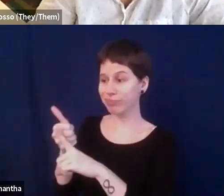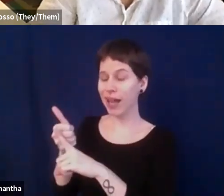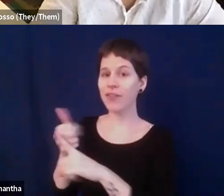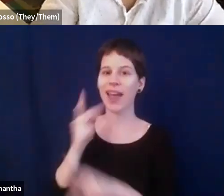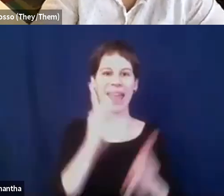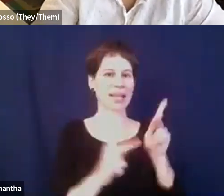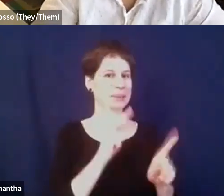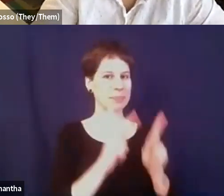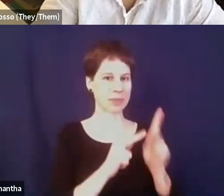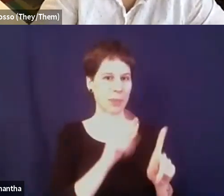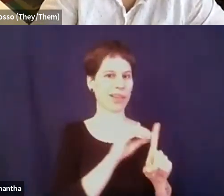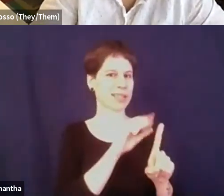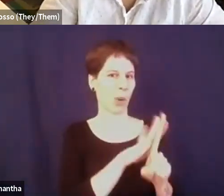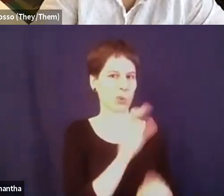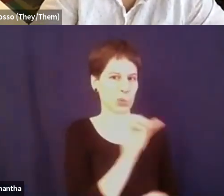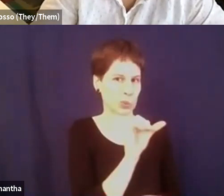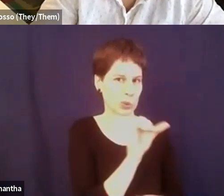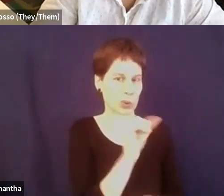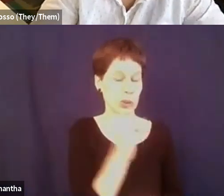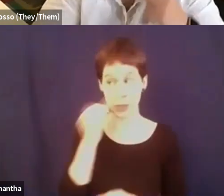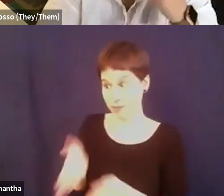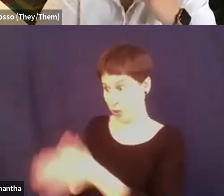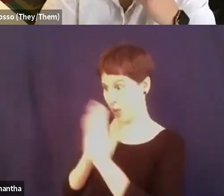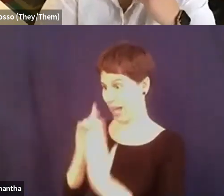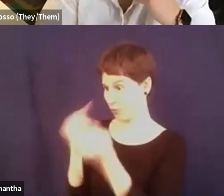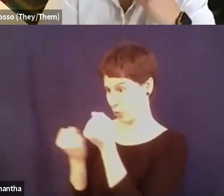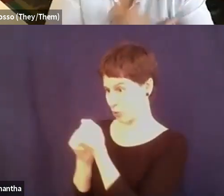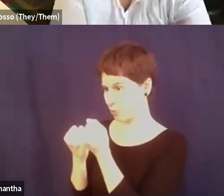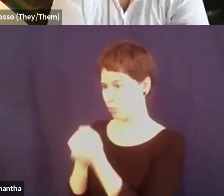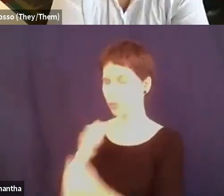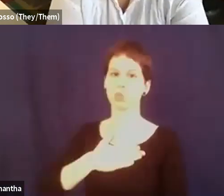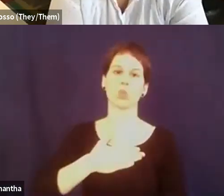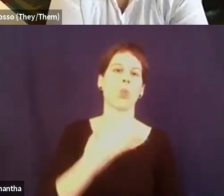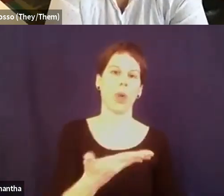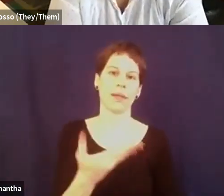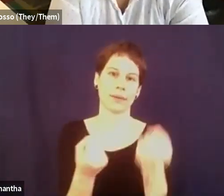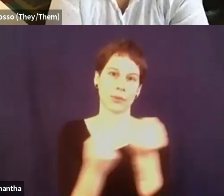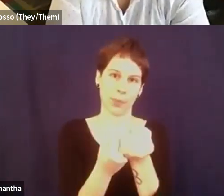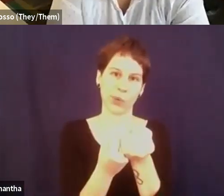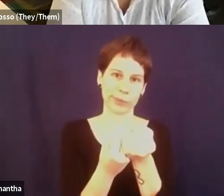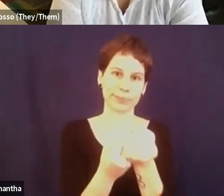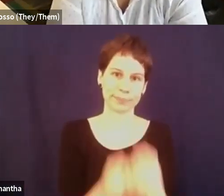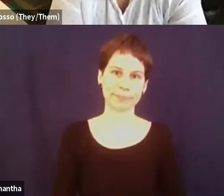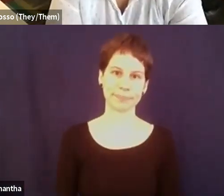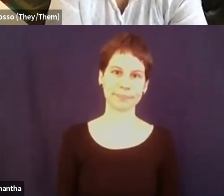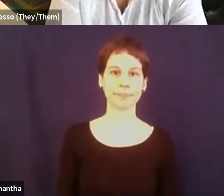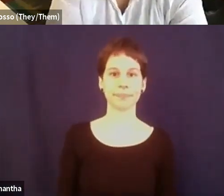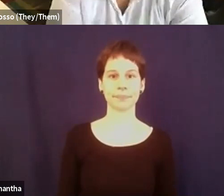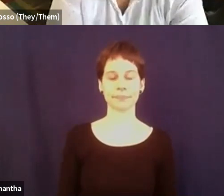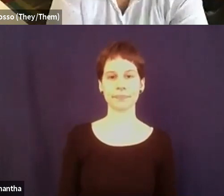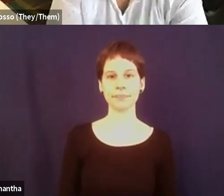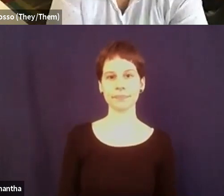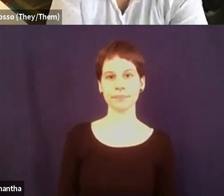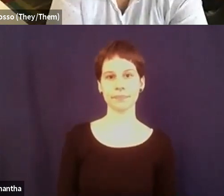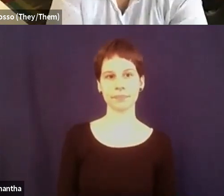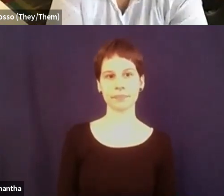that's been exposed. So if you go to them and you ask them for support, they're willing to support you. Yeah. And I'm just going to call out a term